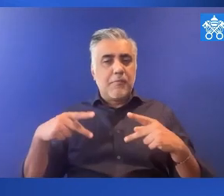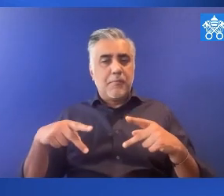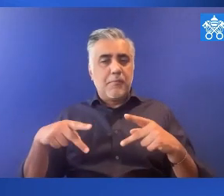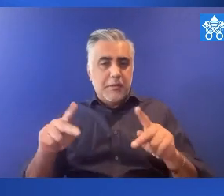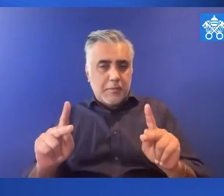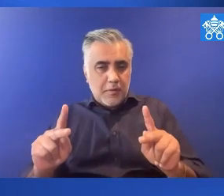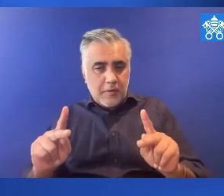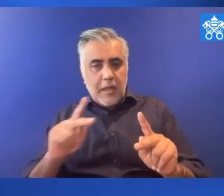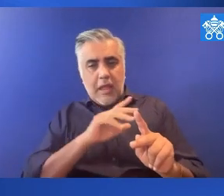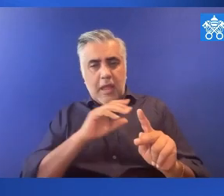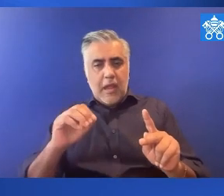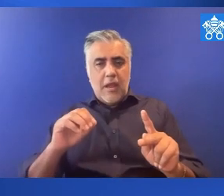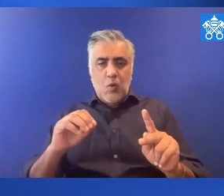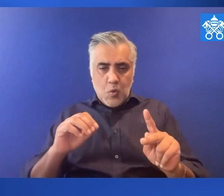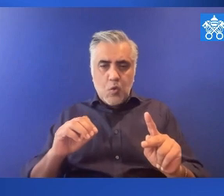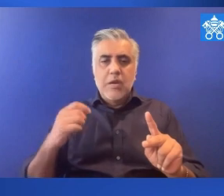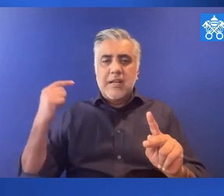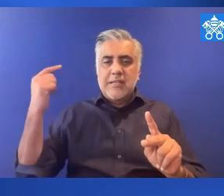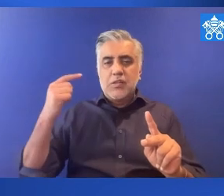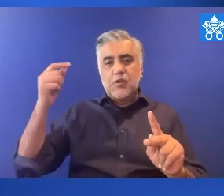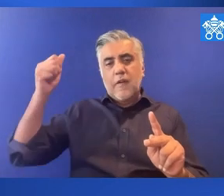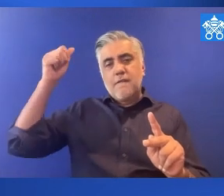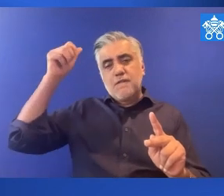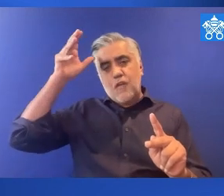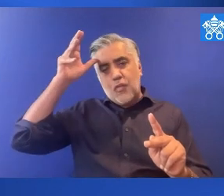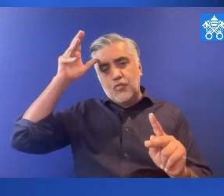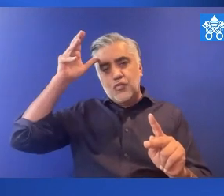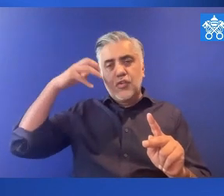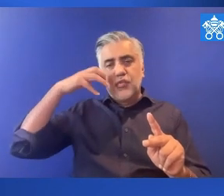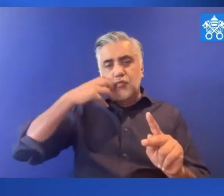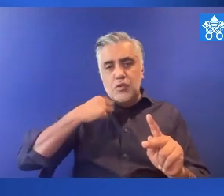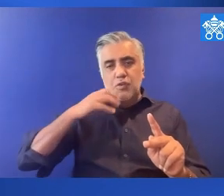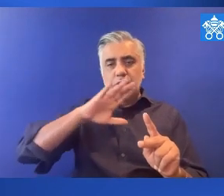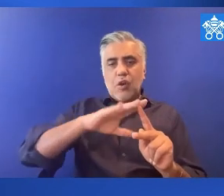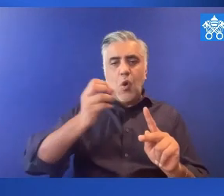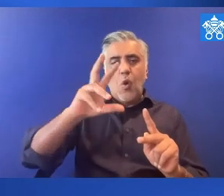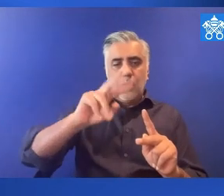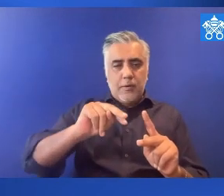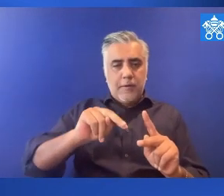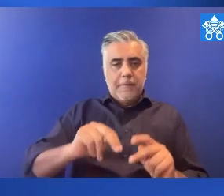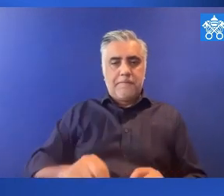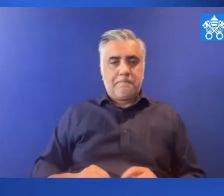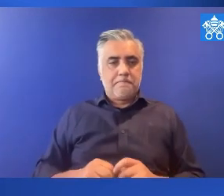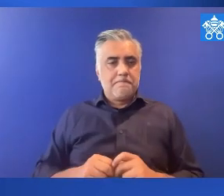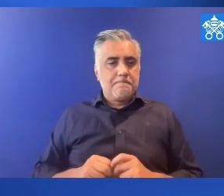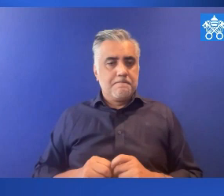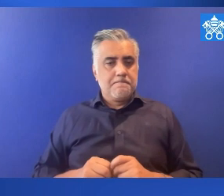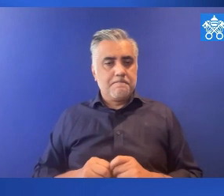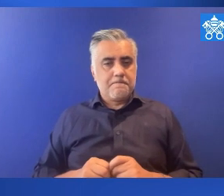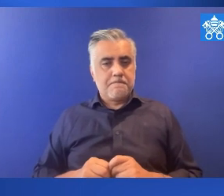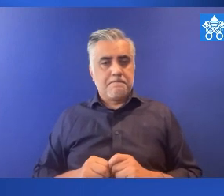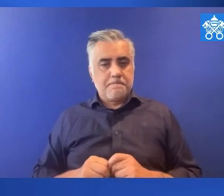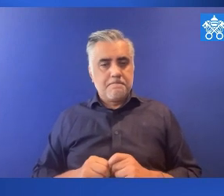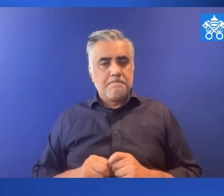as a child who believes everything is permissible and who considers the Father's